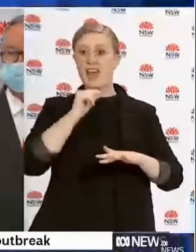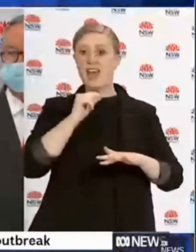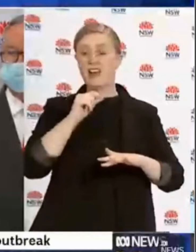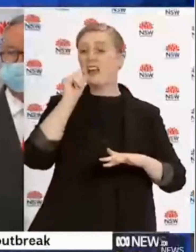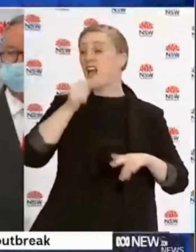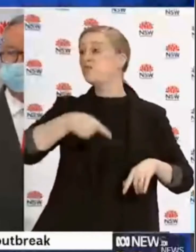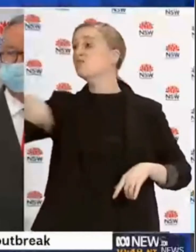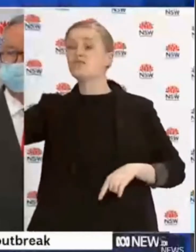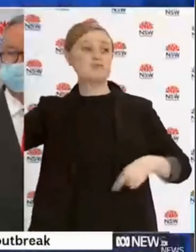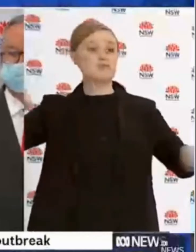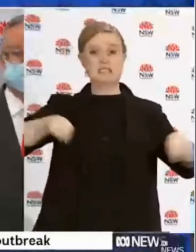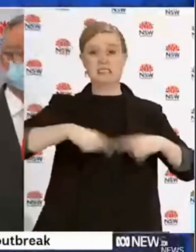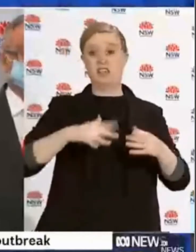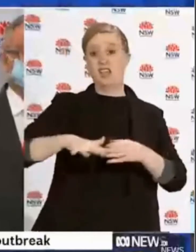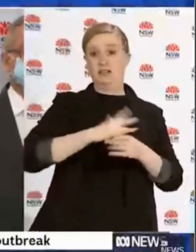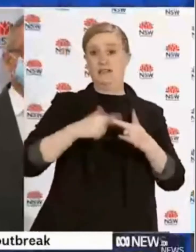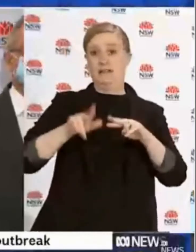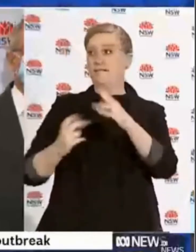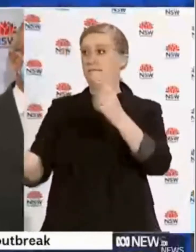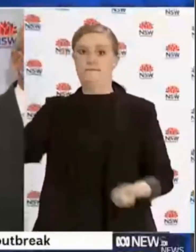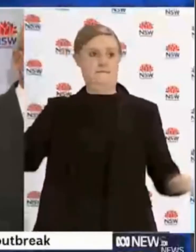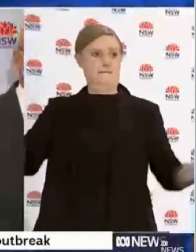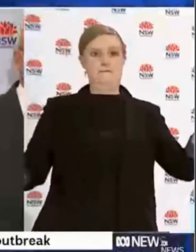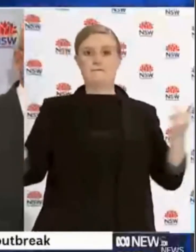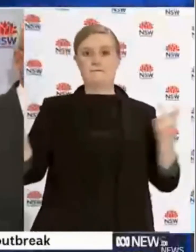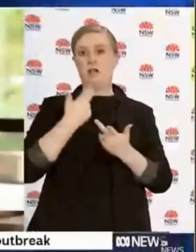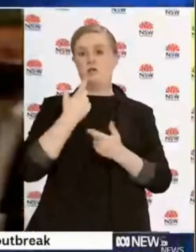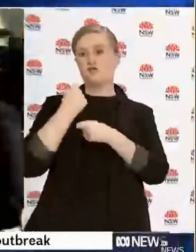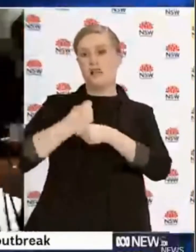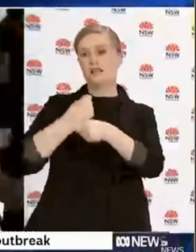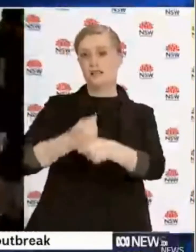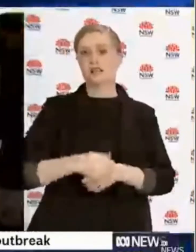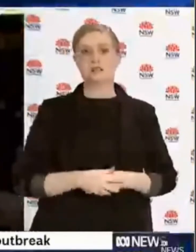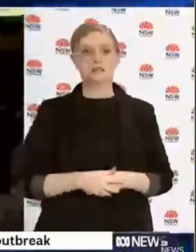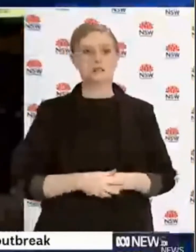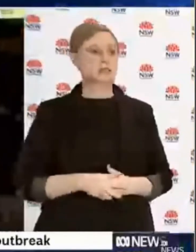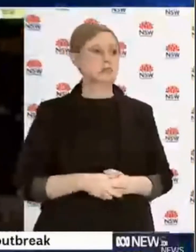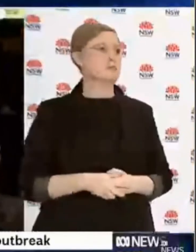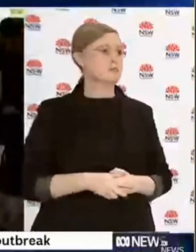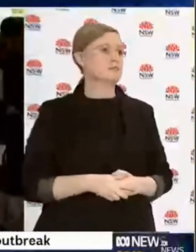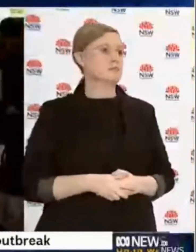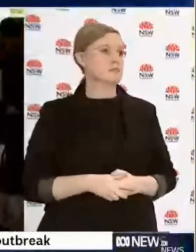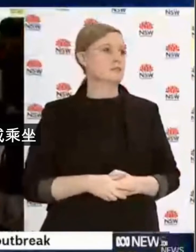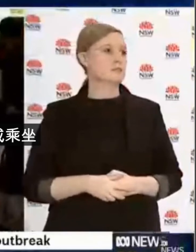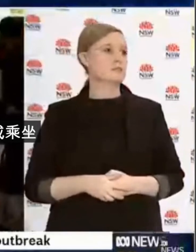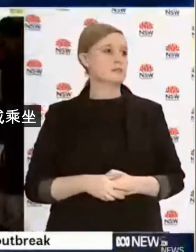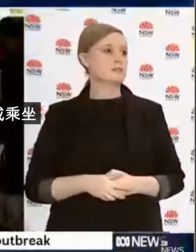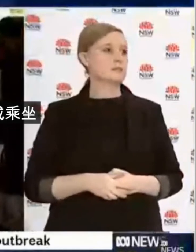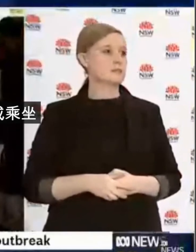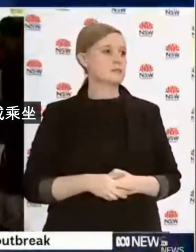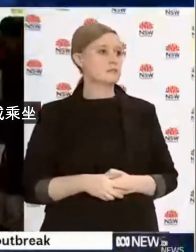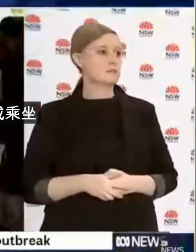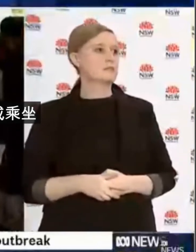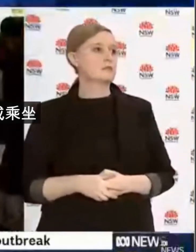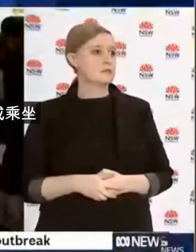the outskirts of Sydney as well, should they be required. What sort of fines could people face if they breach the, getting into taxis or ride shares